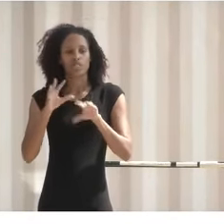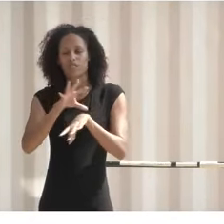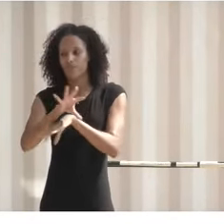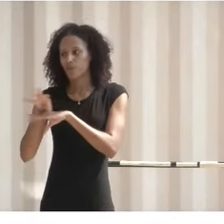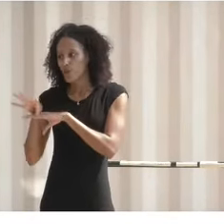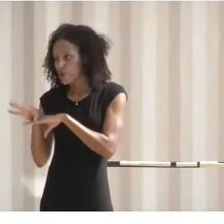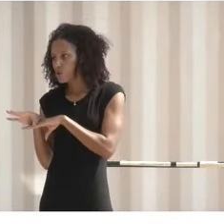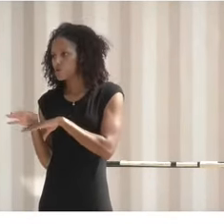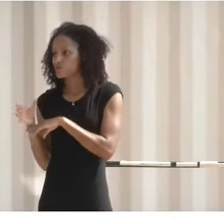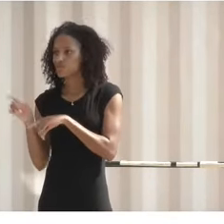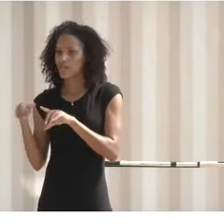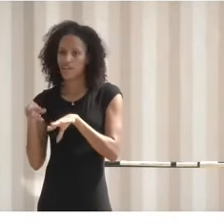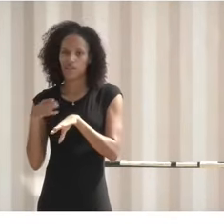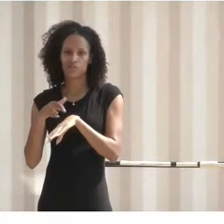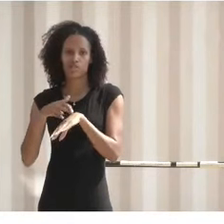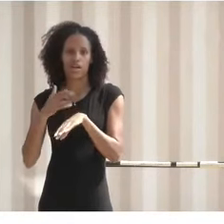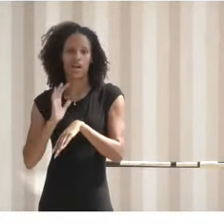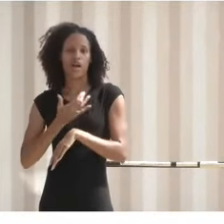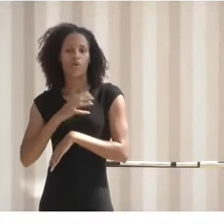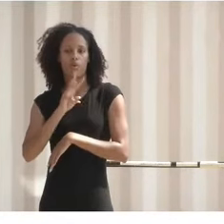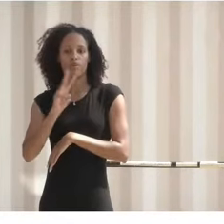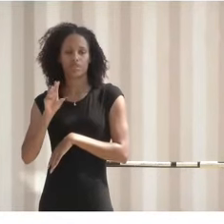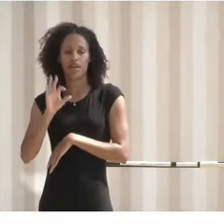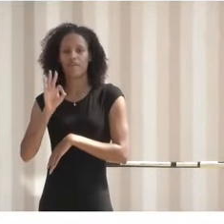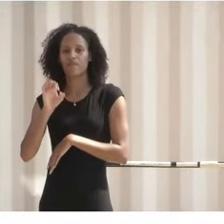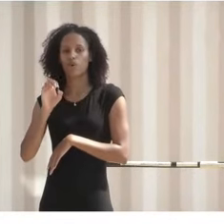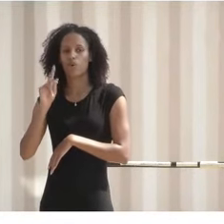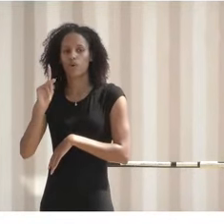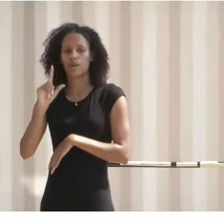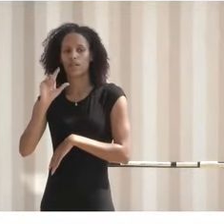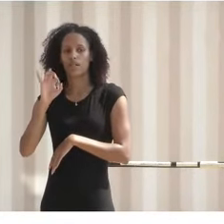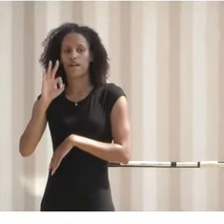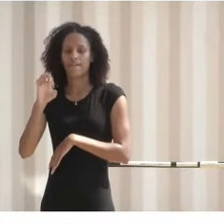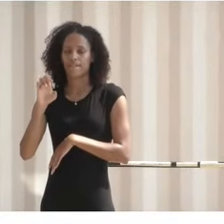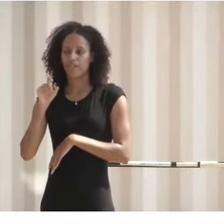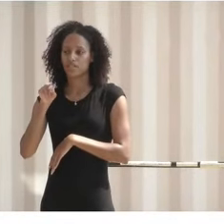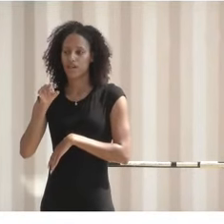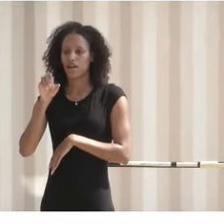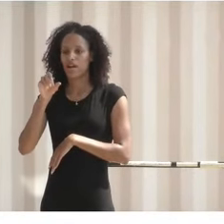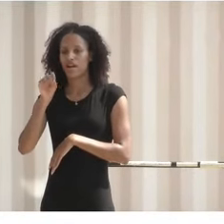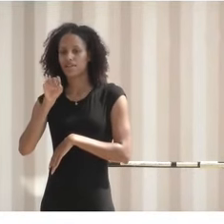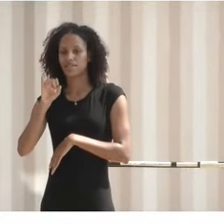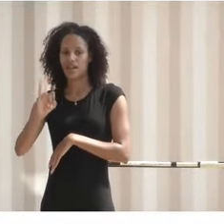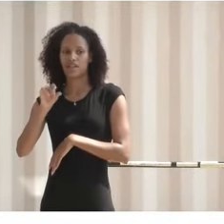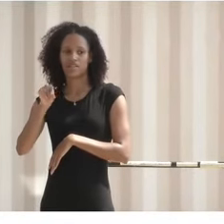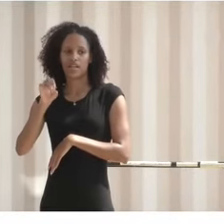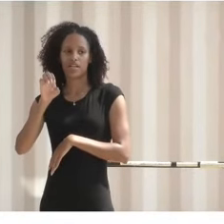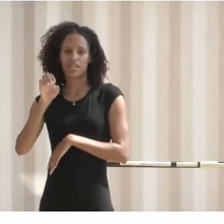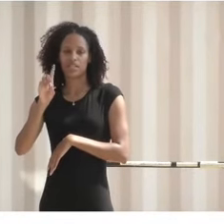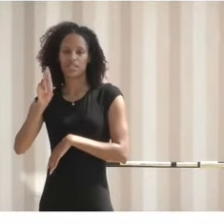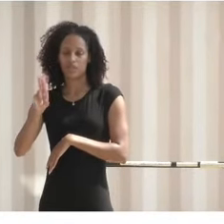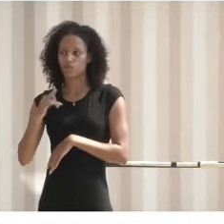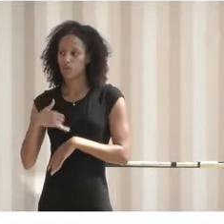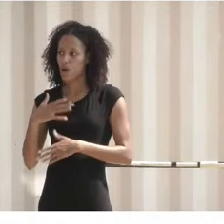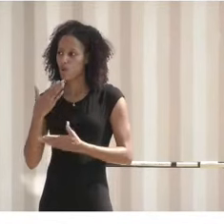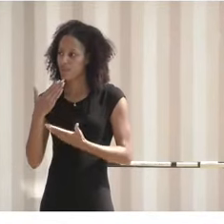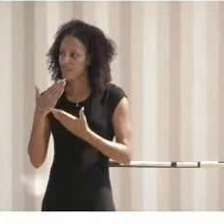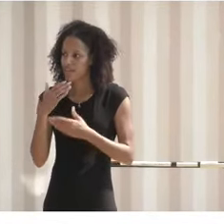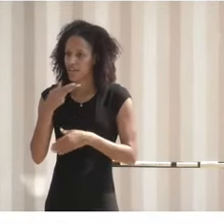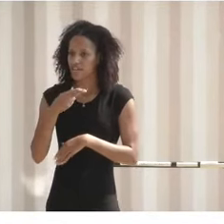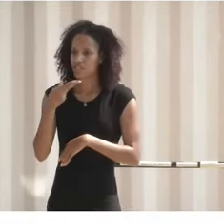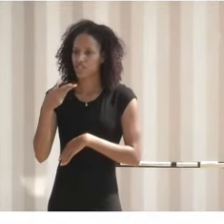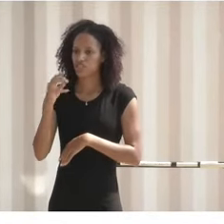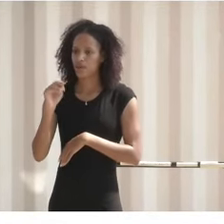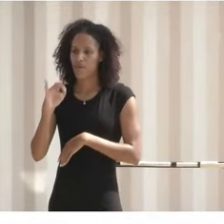videos, and of course our website is a great reference, folklife.si.edu. I'd like to thank